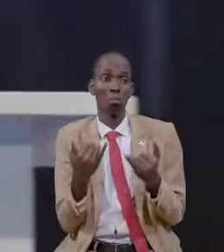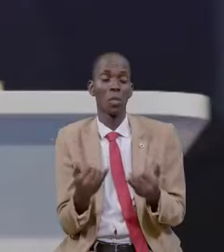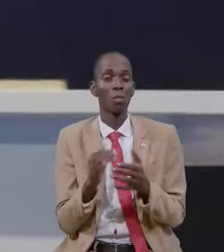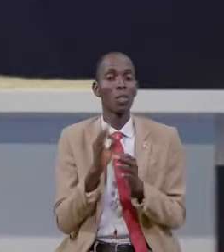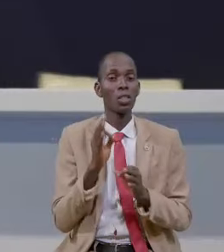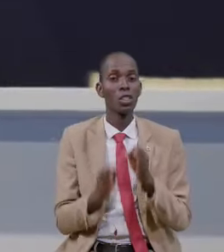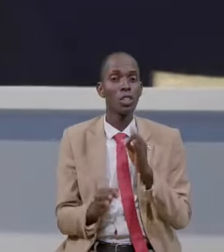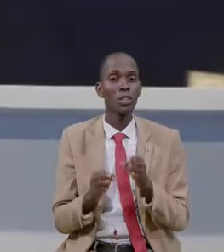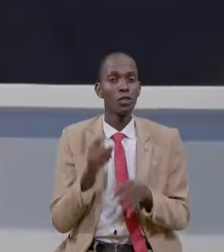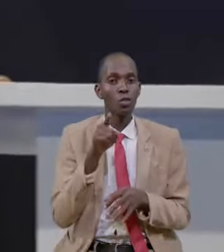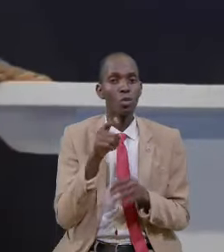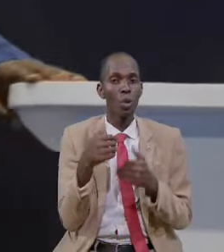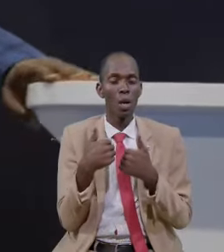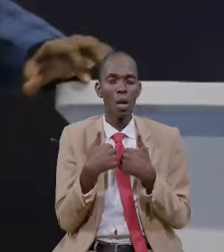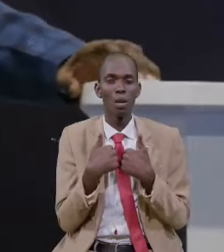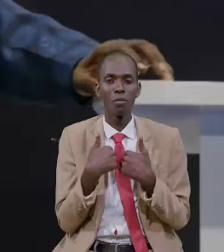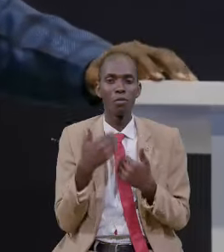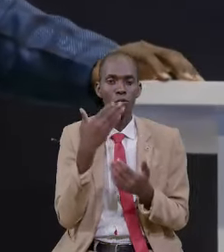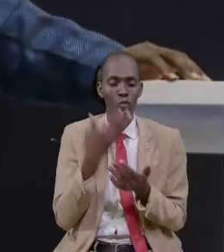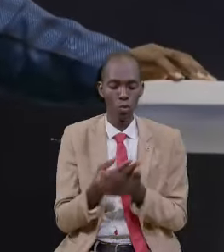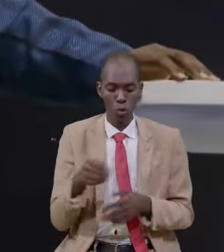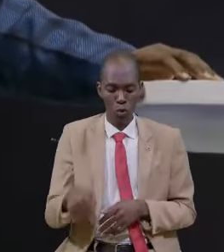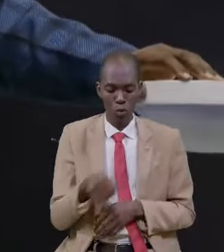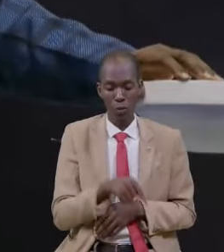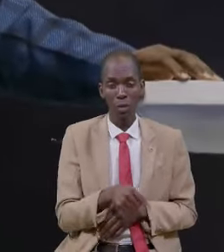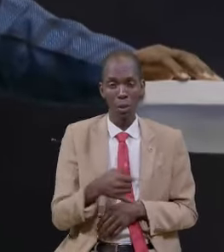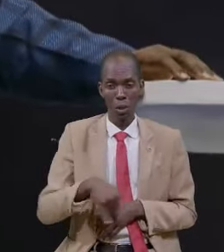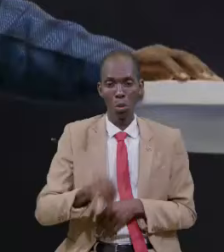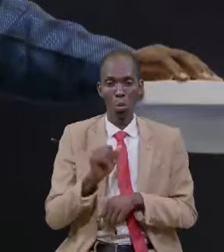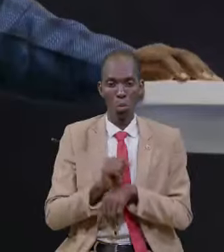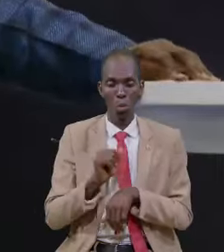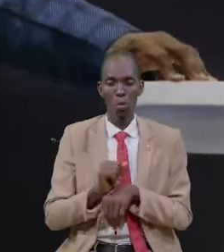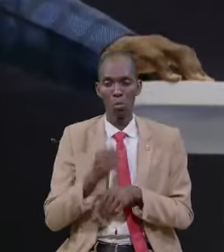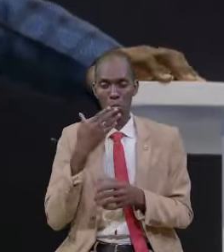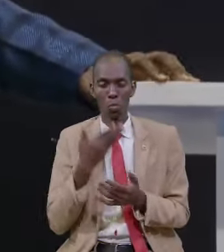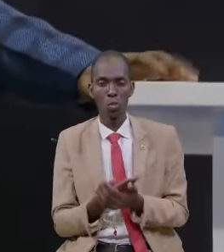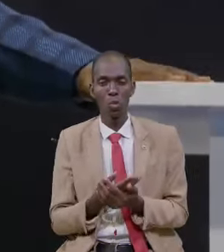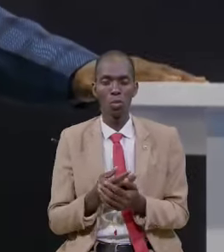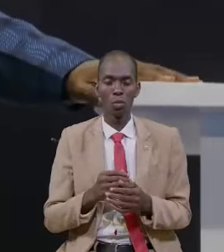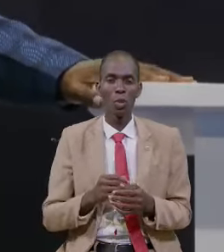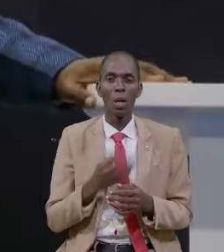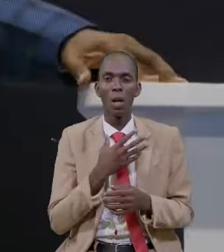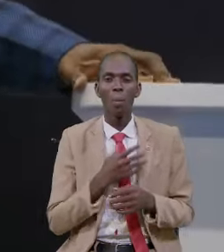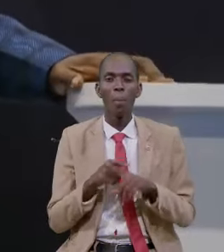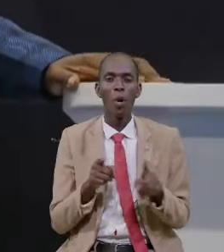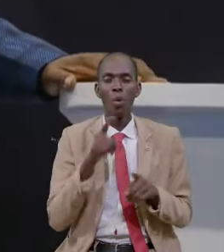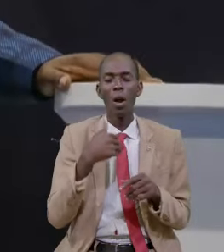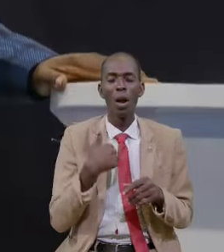have good feet, alive and active and walking, but you have